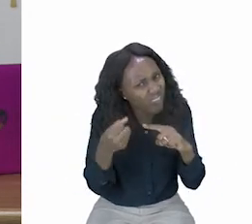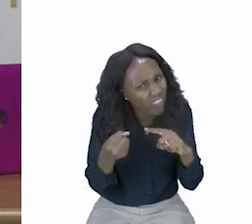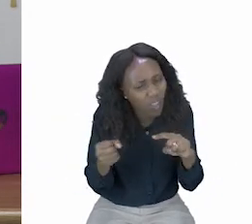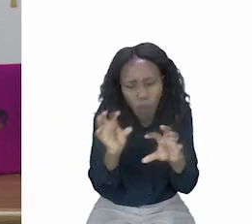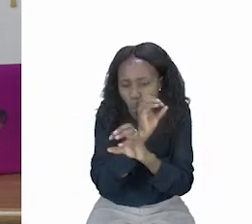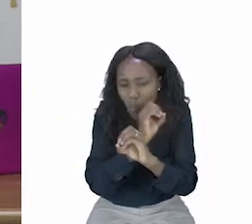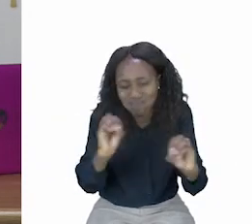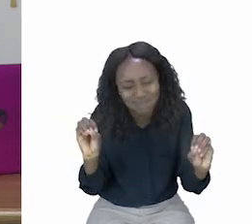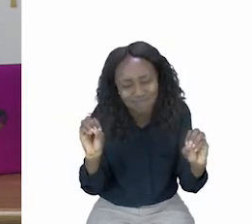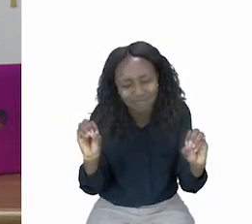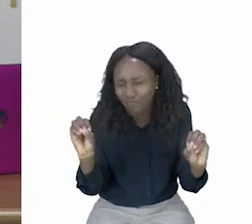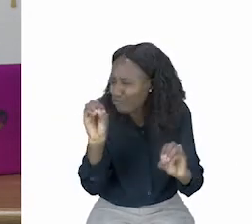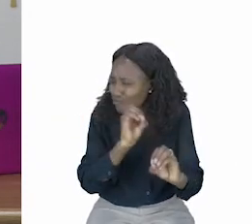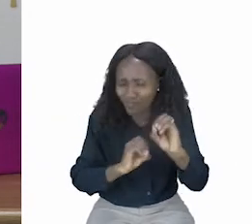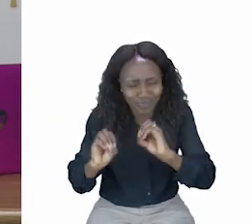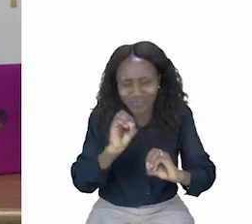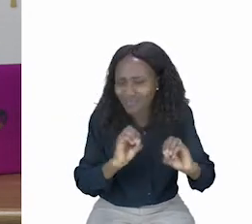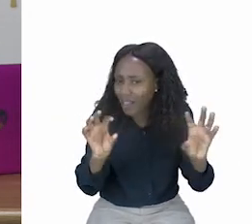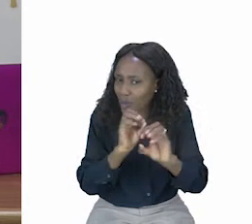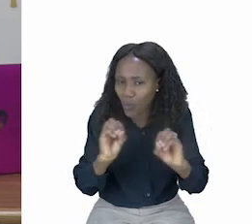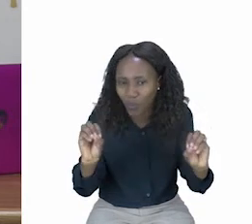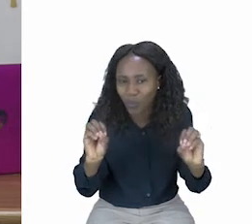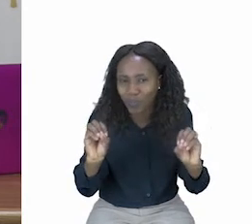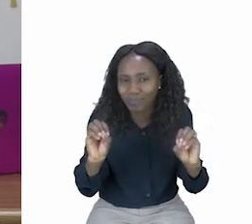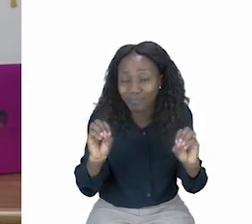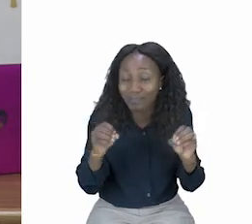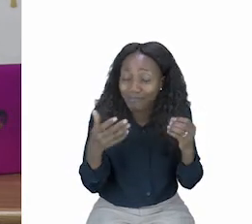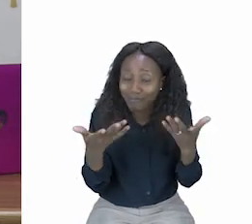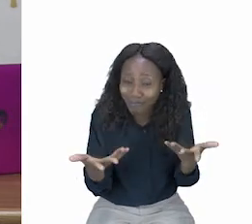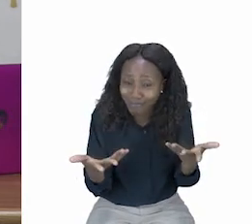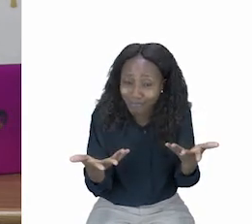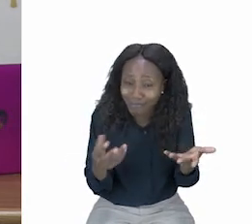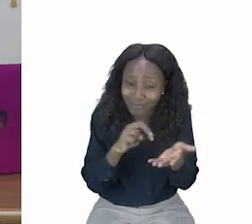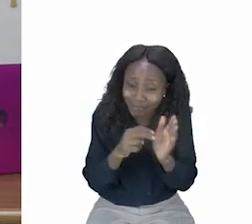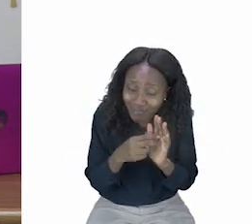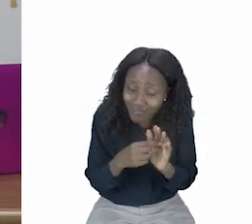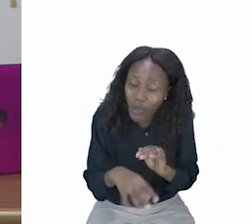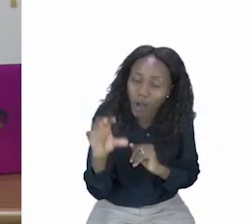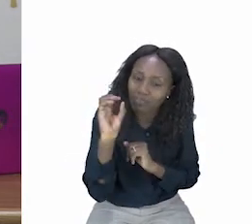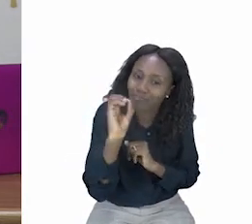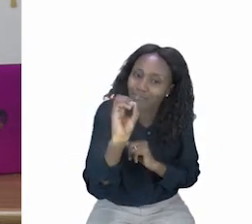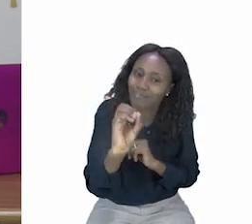no corners on this circle. So our answer would be